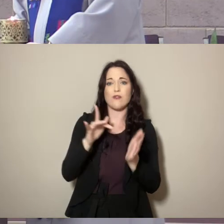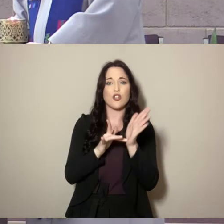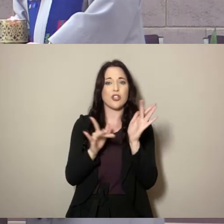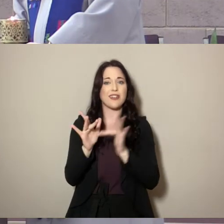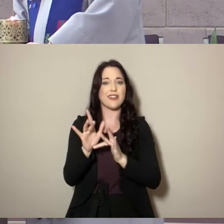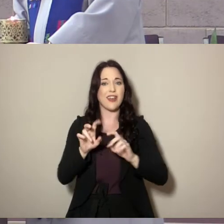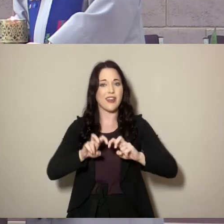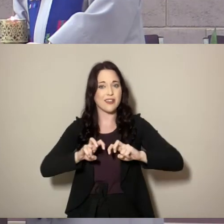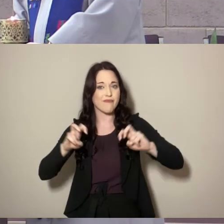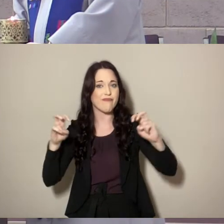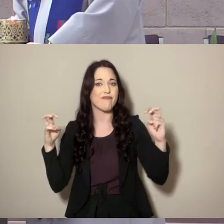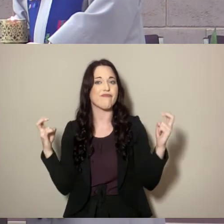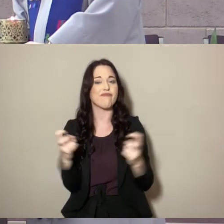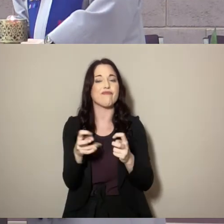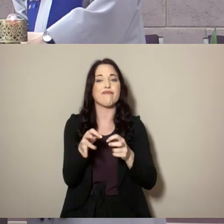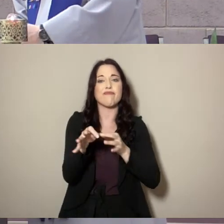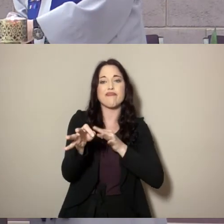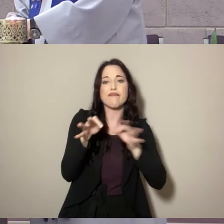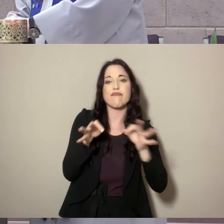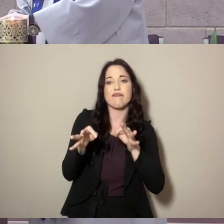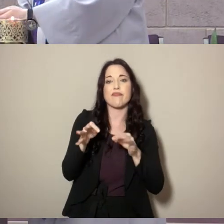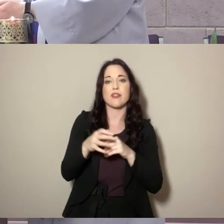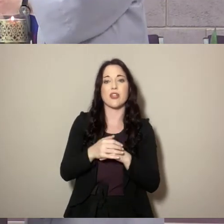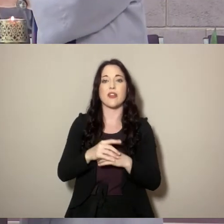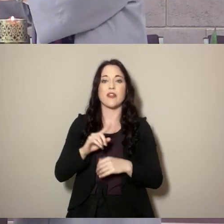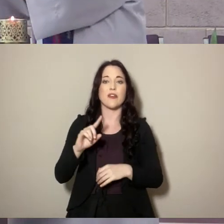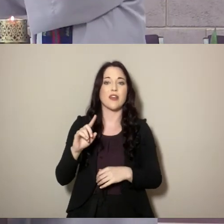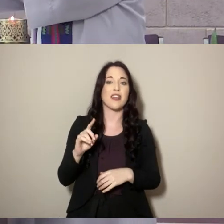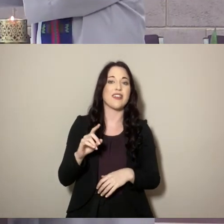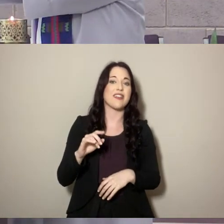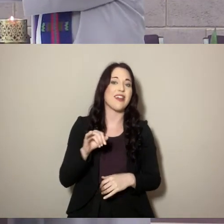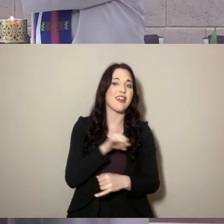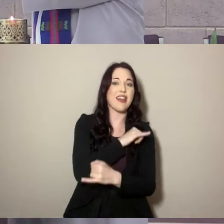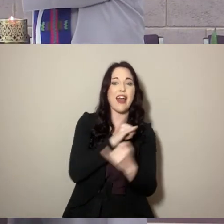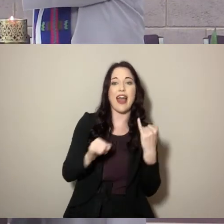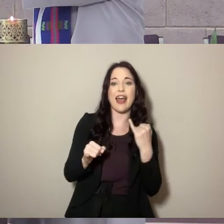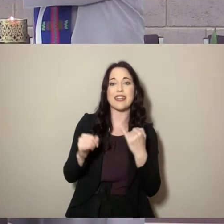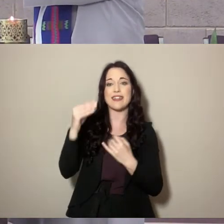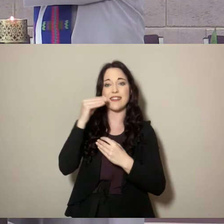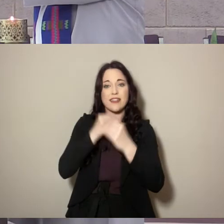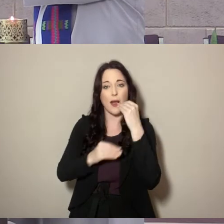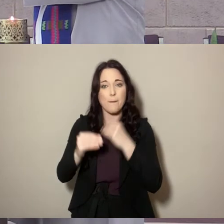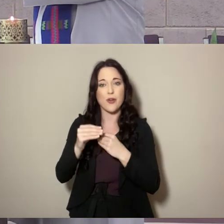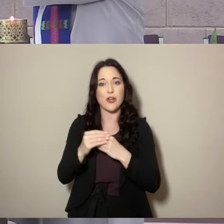around breaking bread and lifting cup that is blessed and holy.